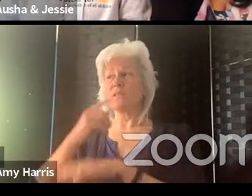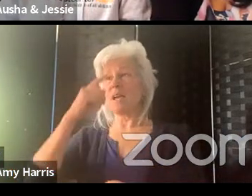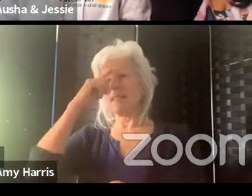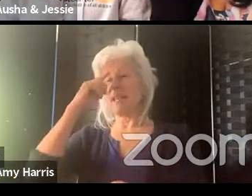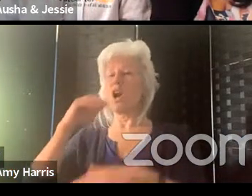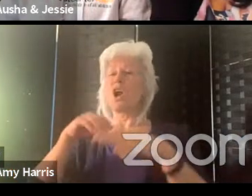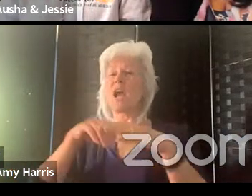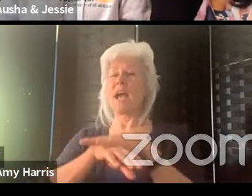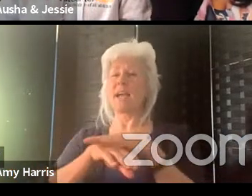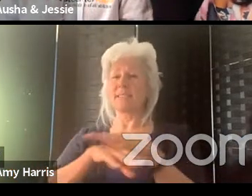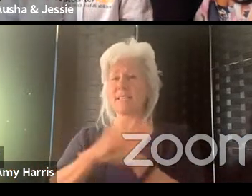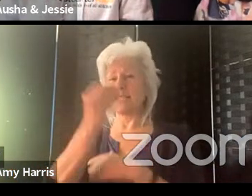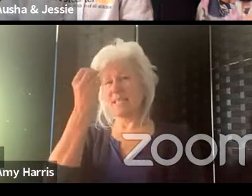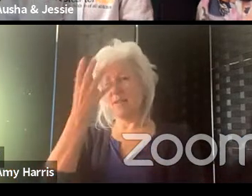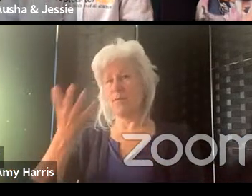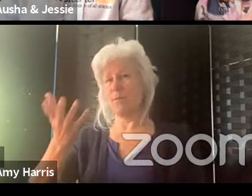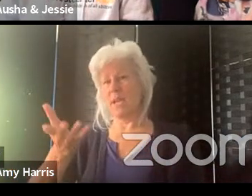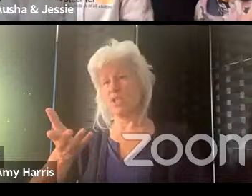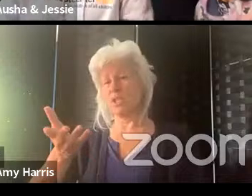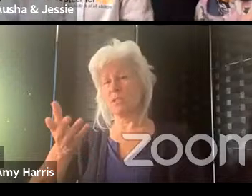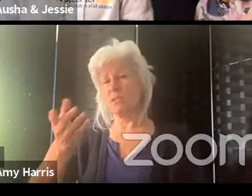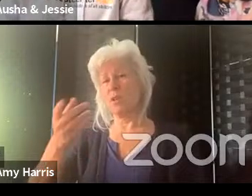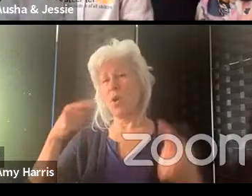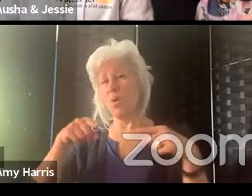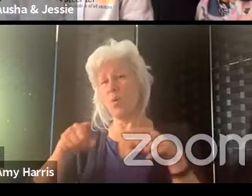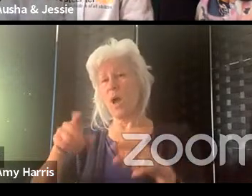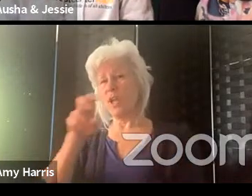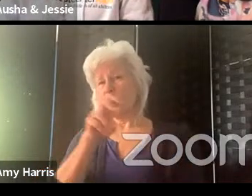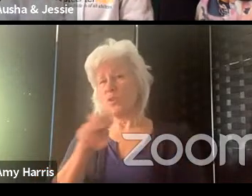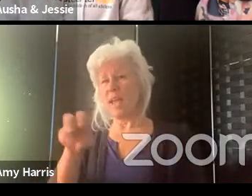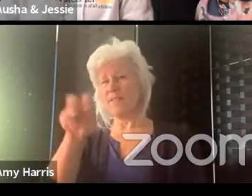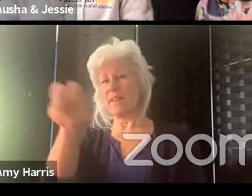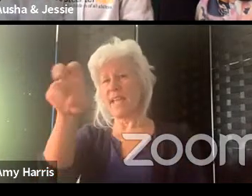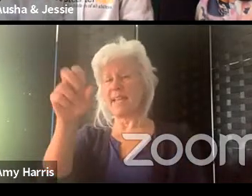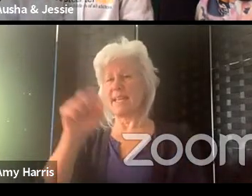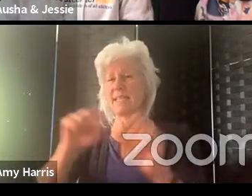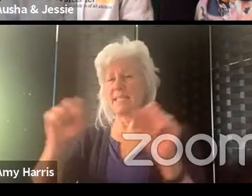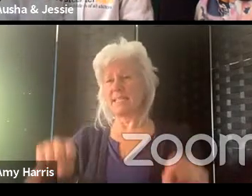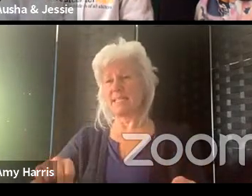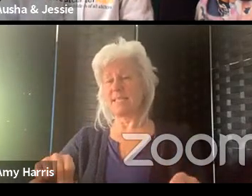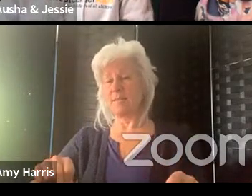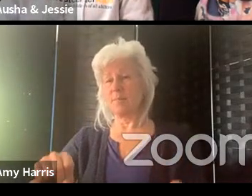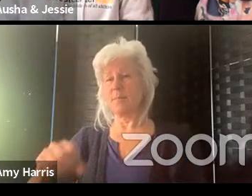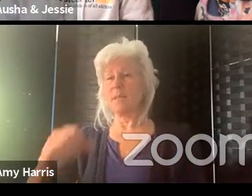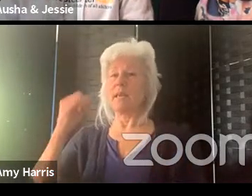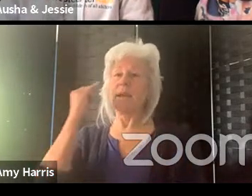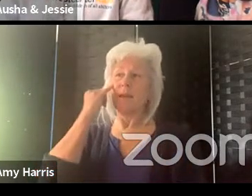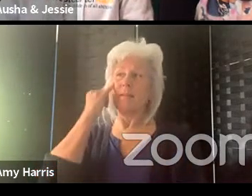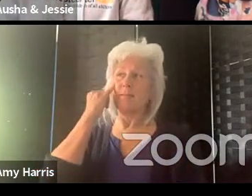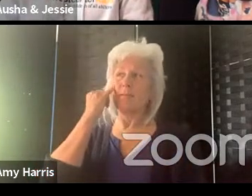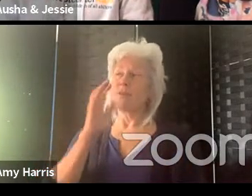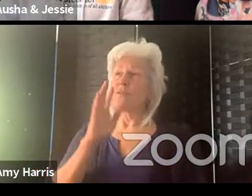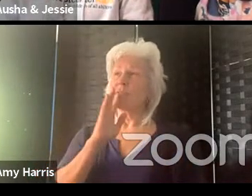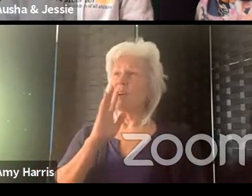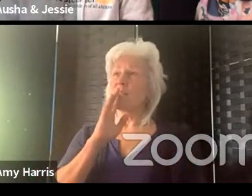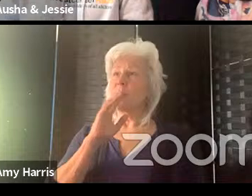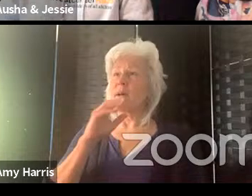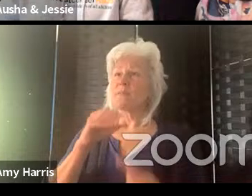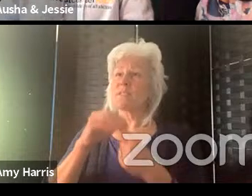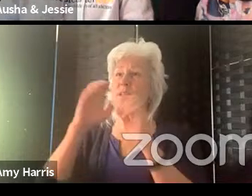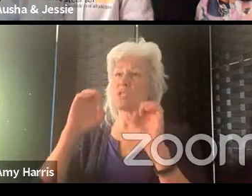adequate information while navigating different systems. If we wanna talk about special ed, if we wanna talk about navigating IEP